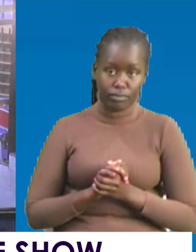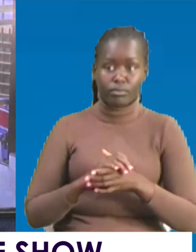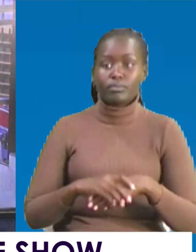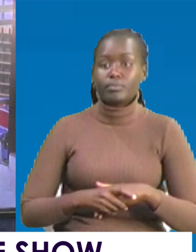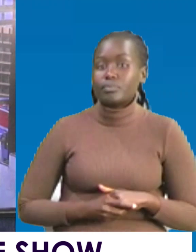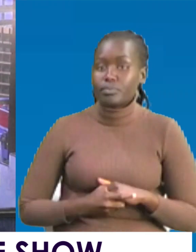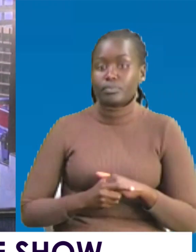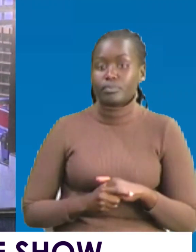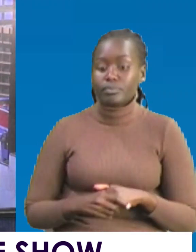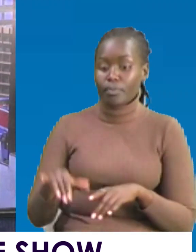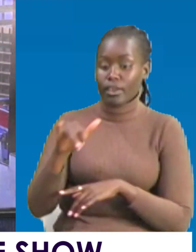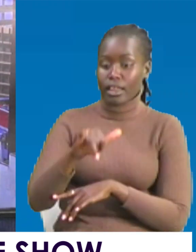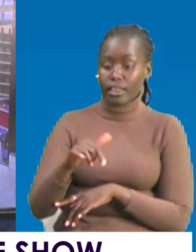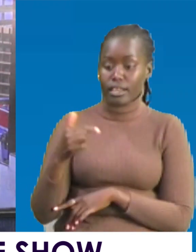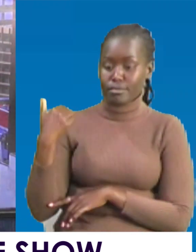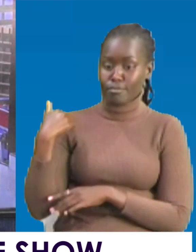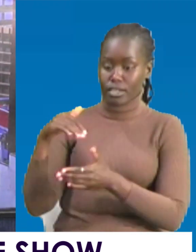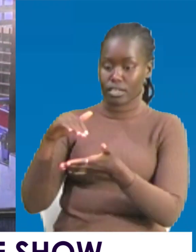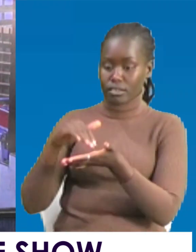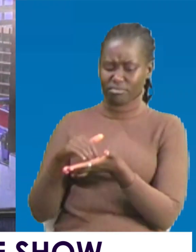980384. That number again,